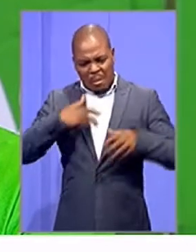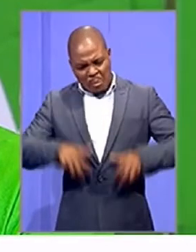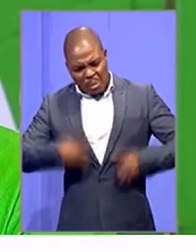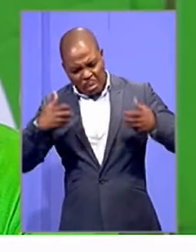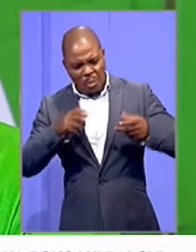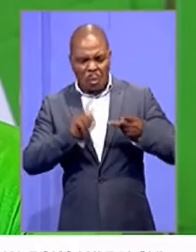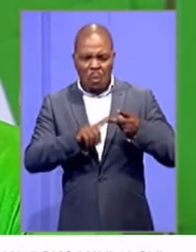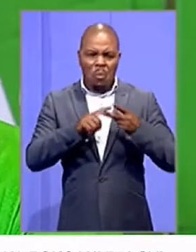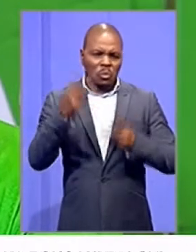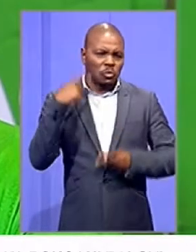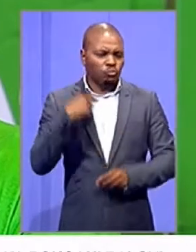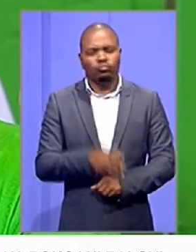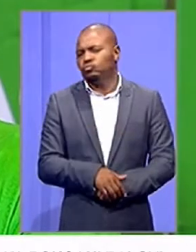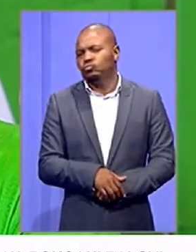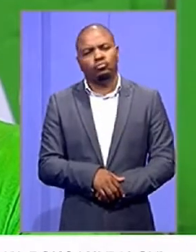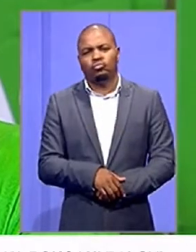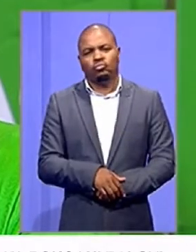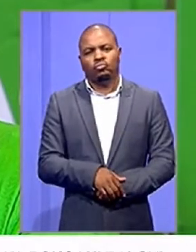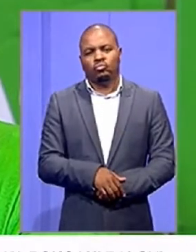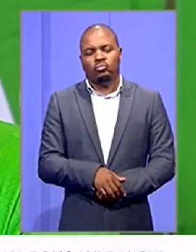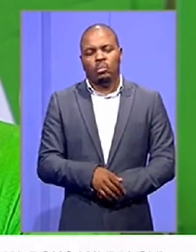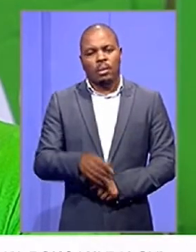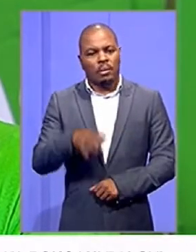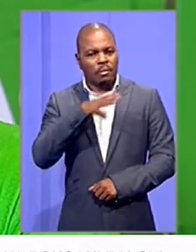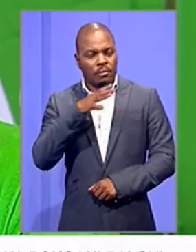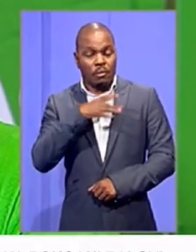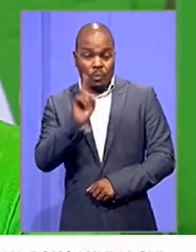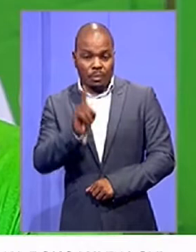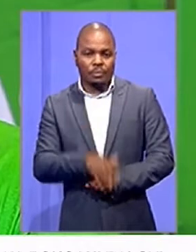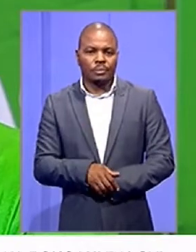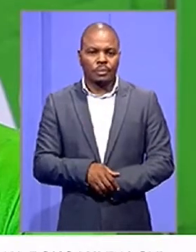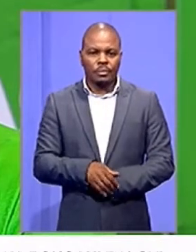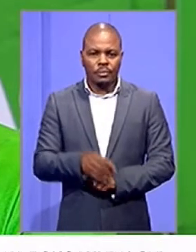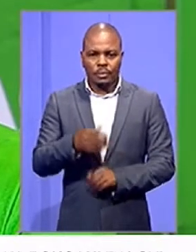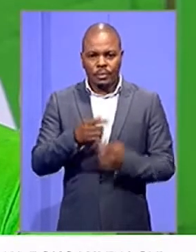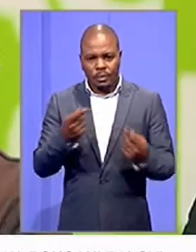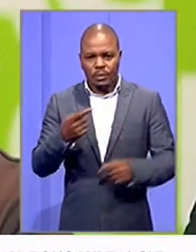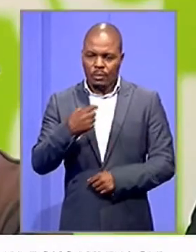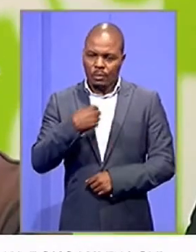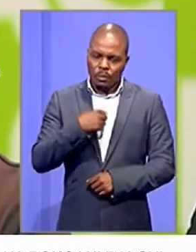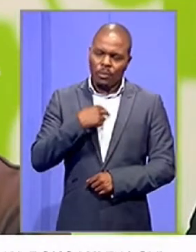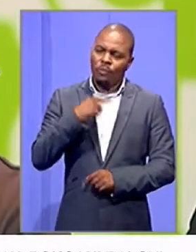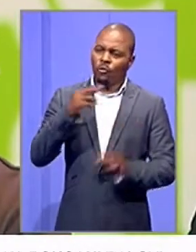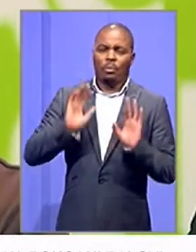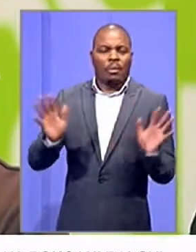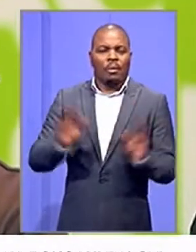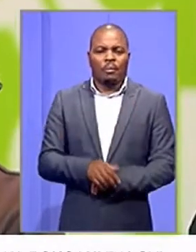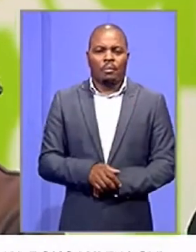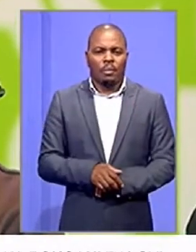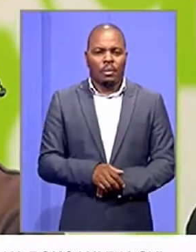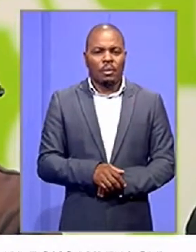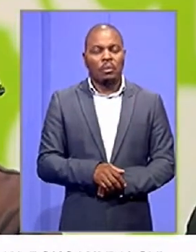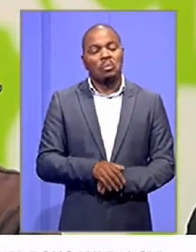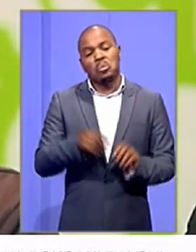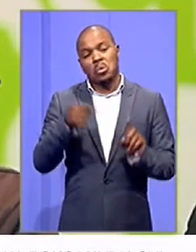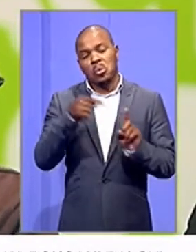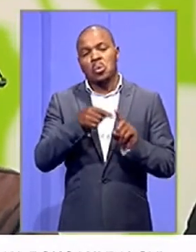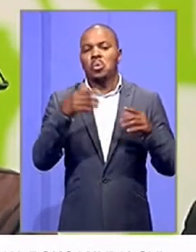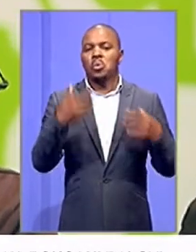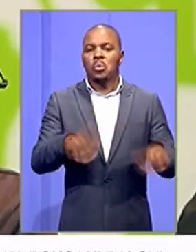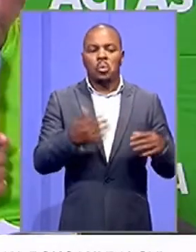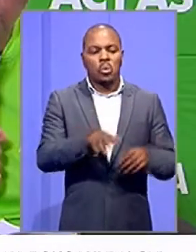disappointment. It's actually because of the hope they invoke in me. Baloyi o tsere jaaka meiyara yo a tsamaisitseng